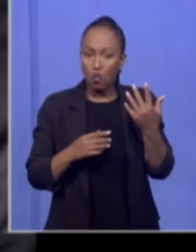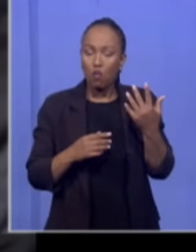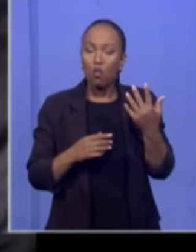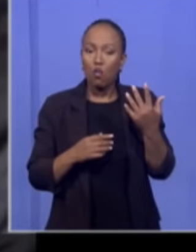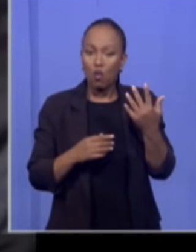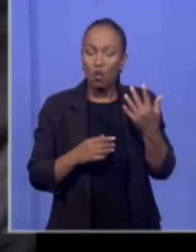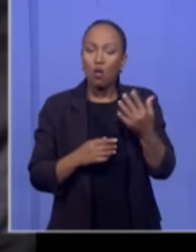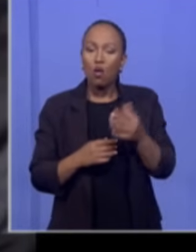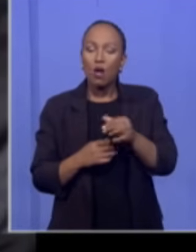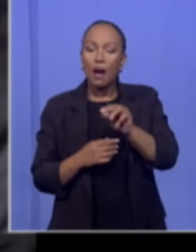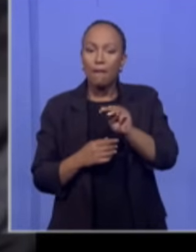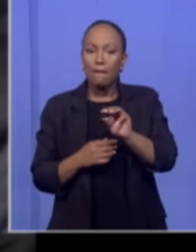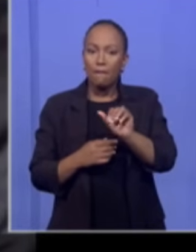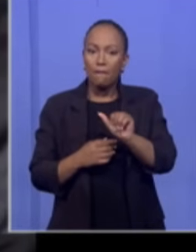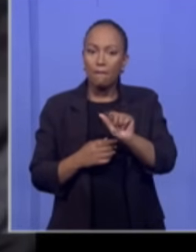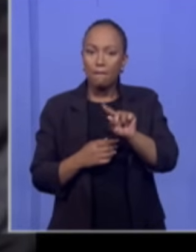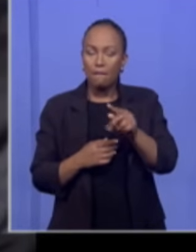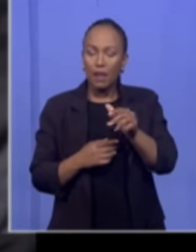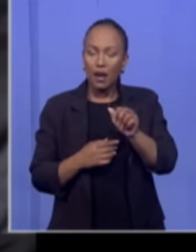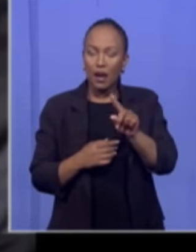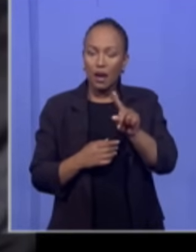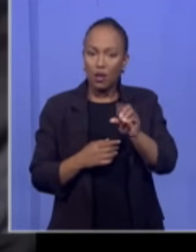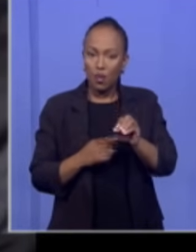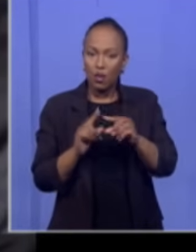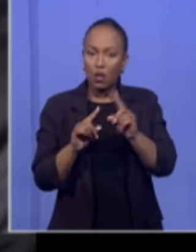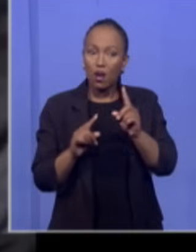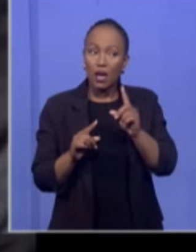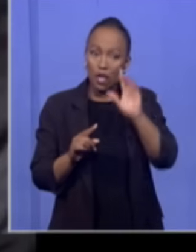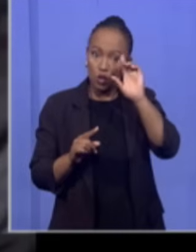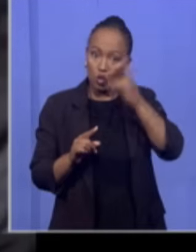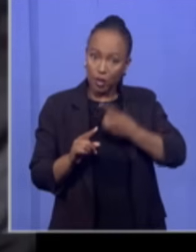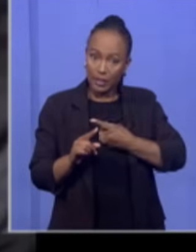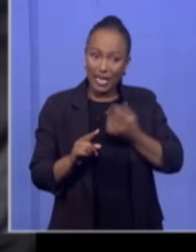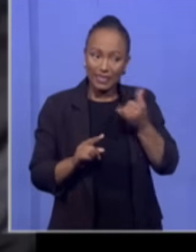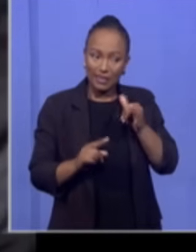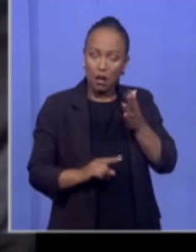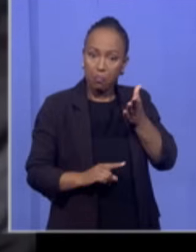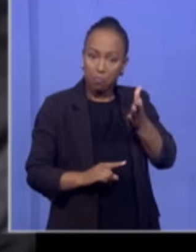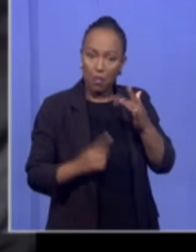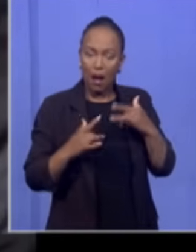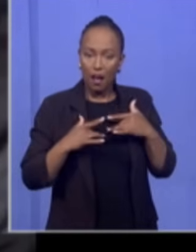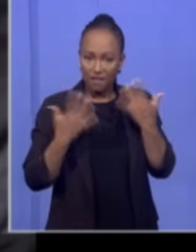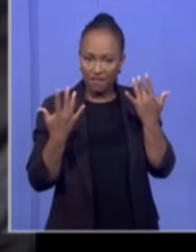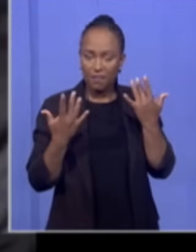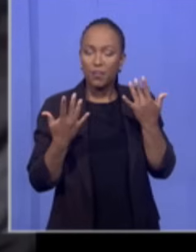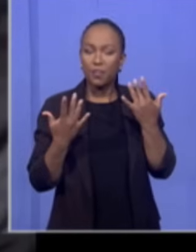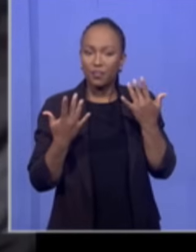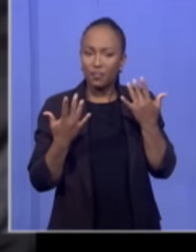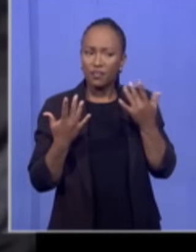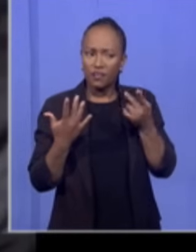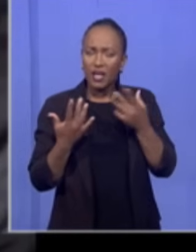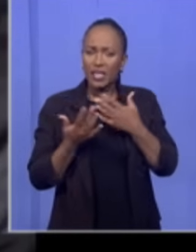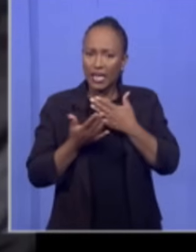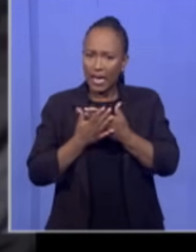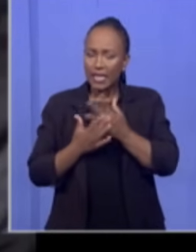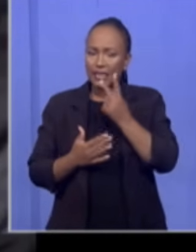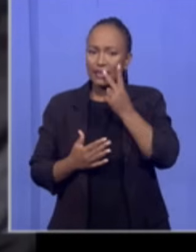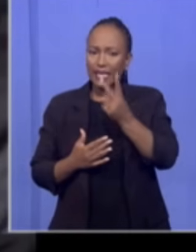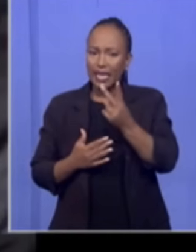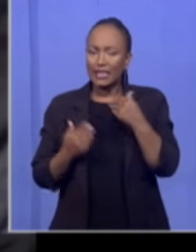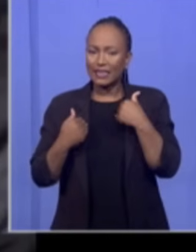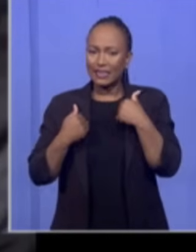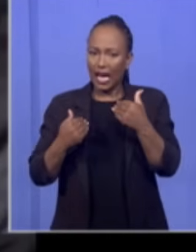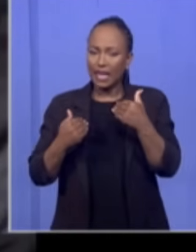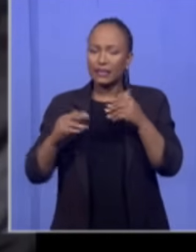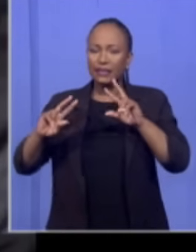Mapengu, the two surviving daughters, at least they will get to see the start and